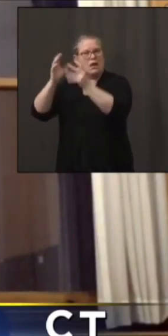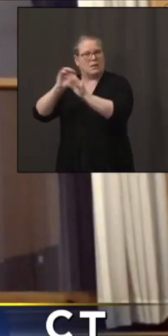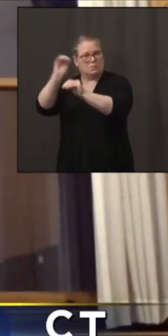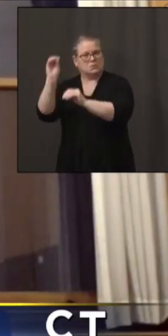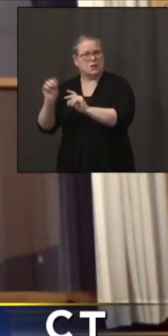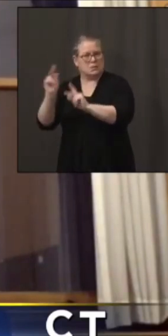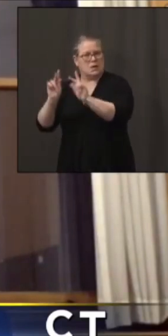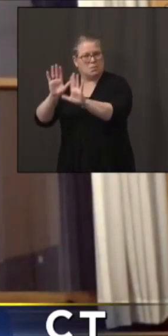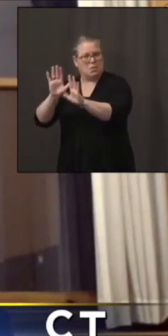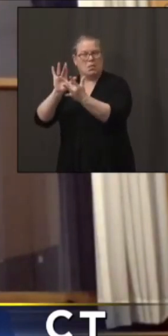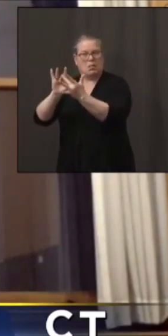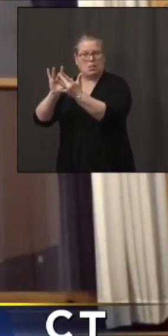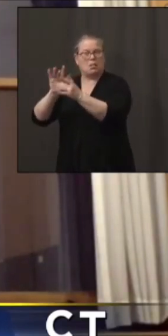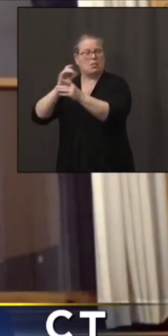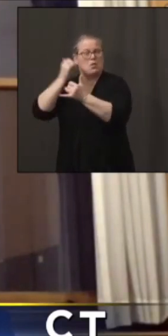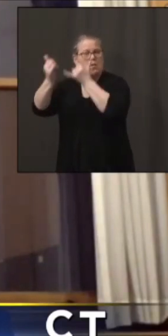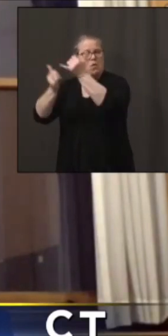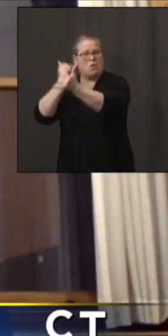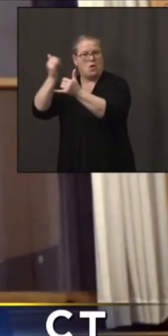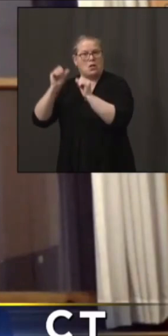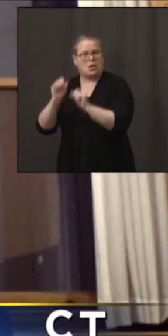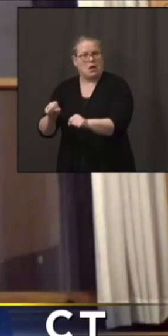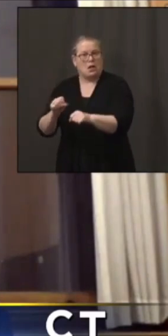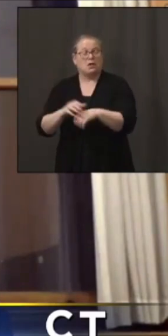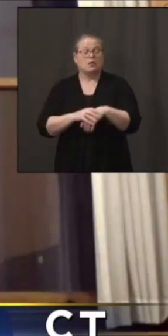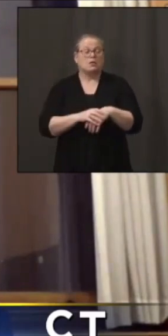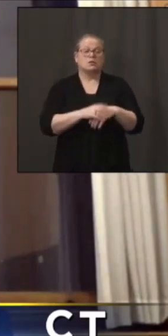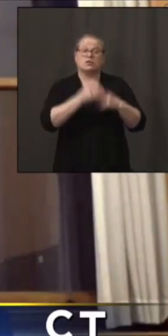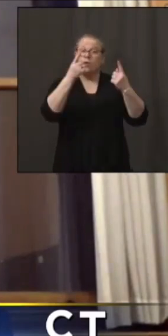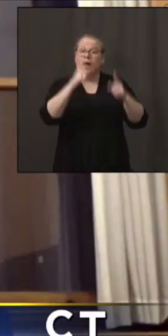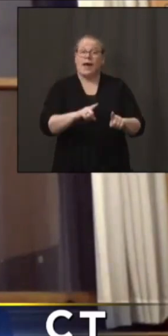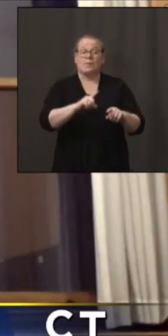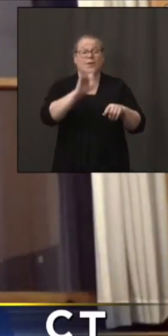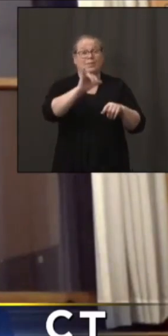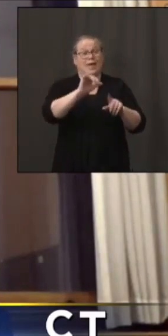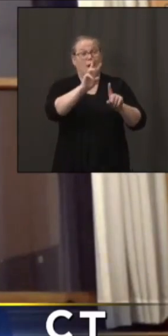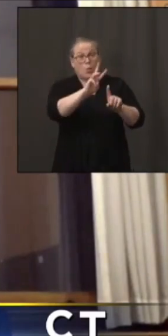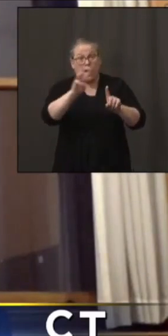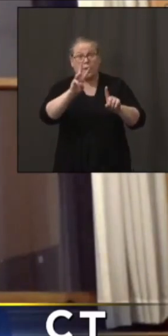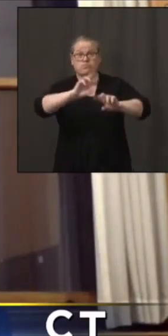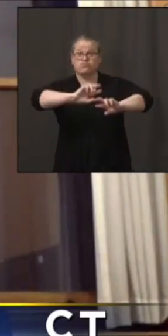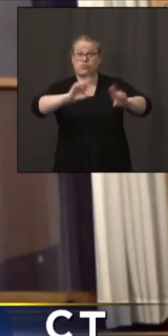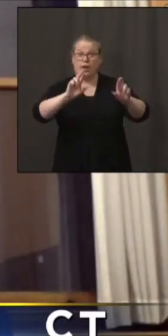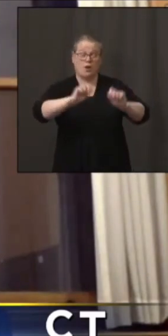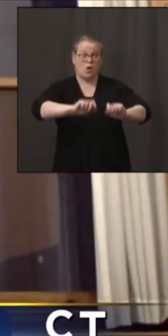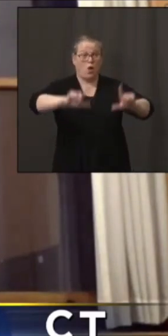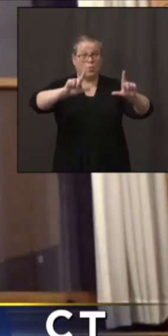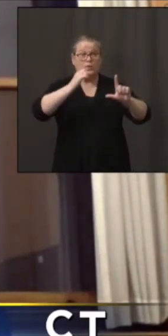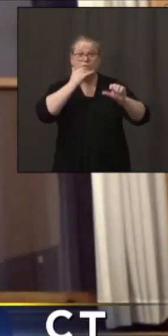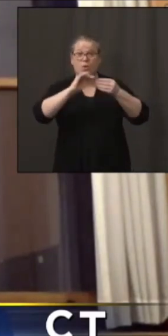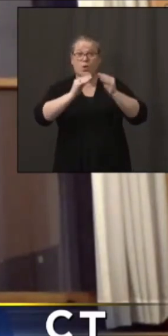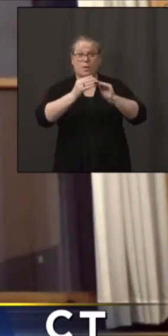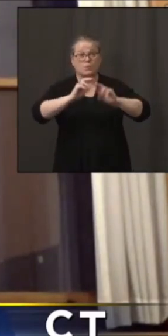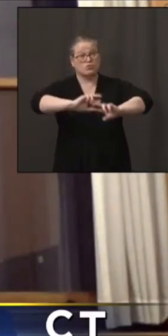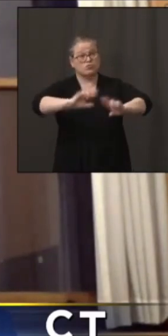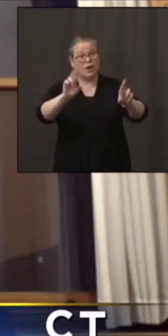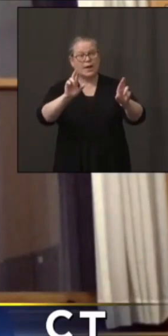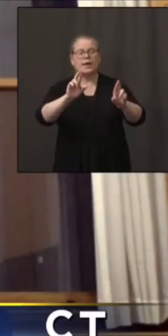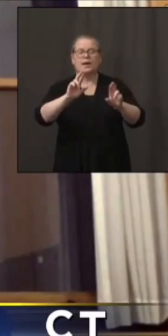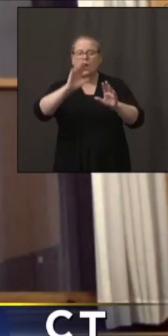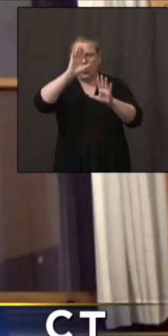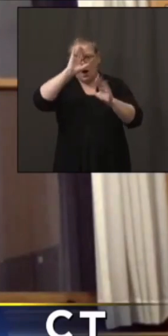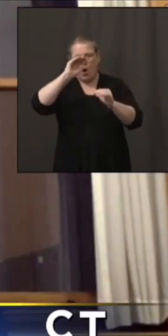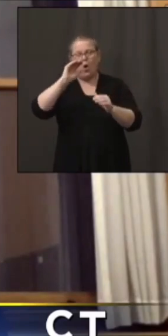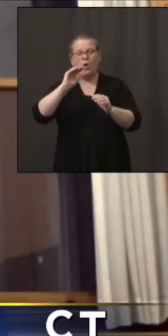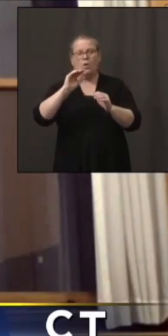out there, so that by the time we turn on the URL and we turn on we provide the phone number, that there's less